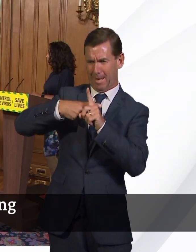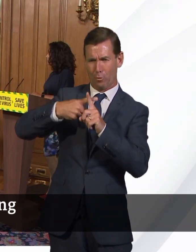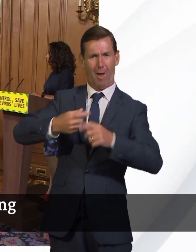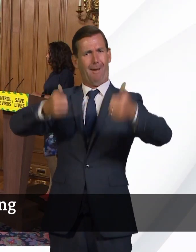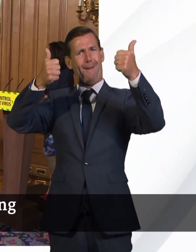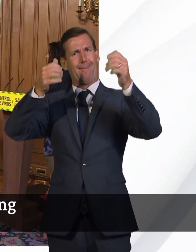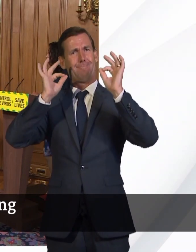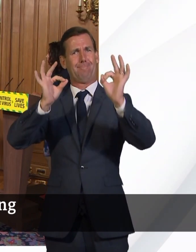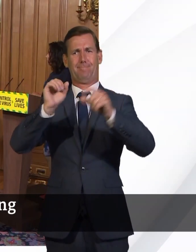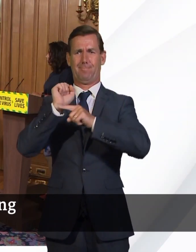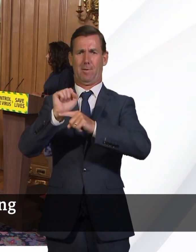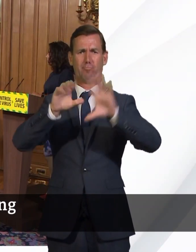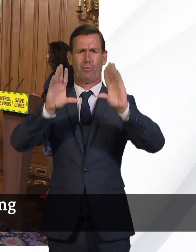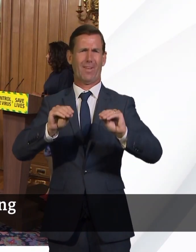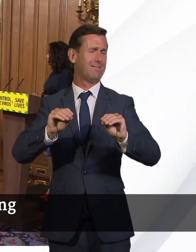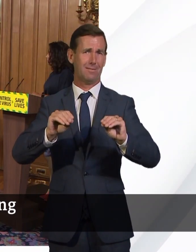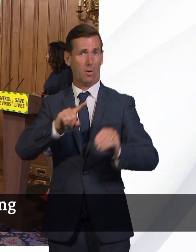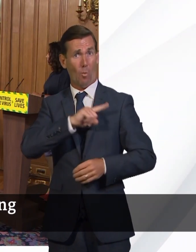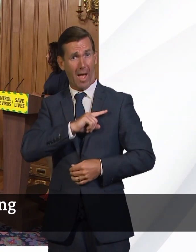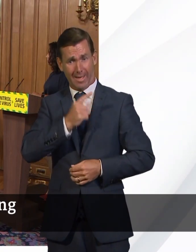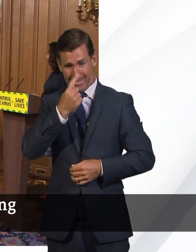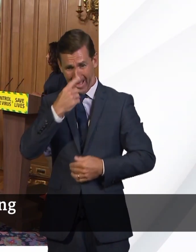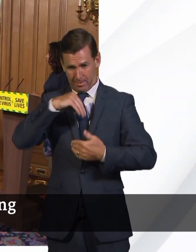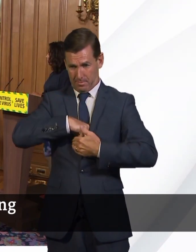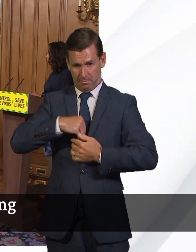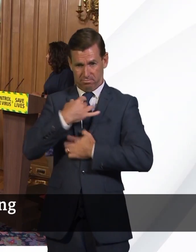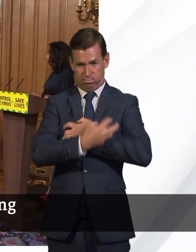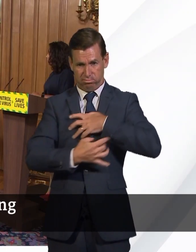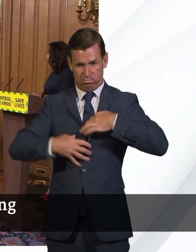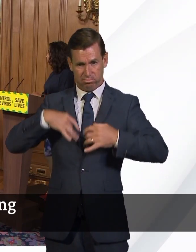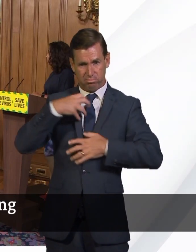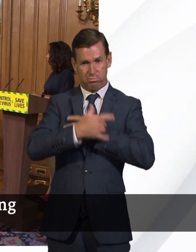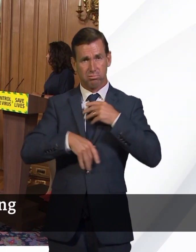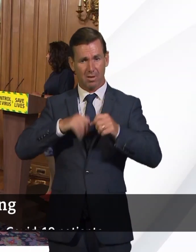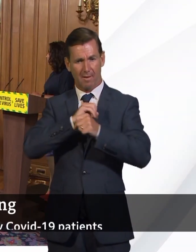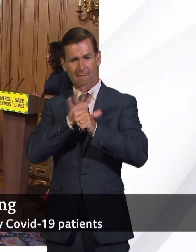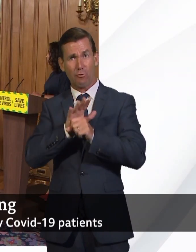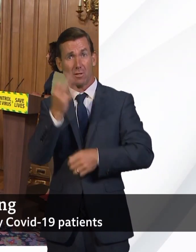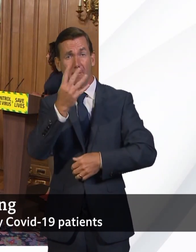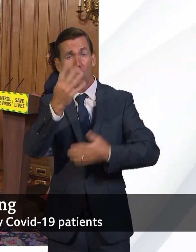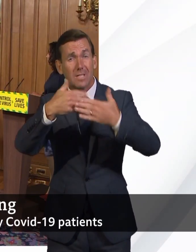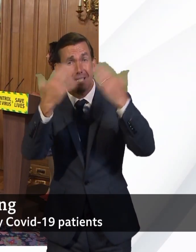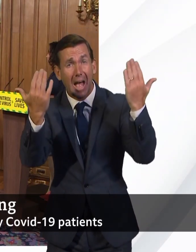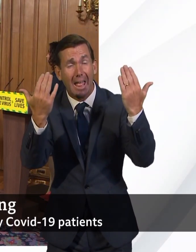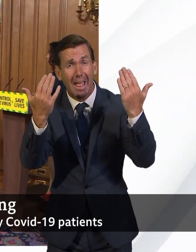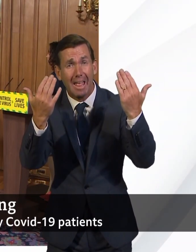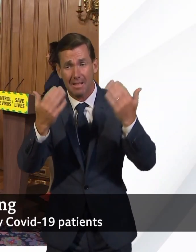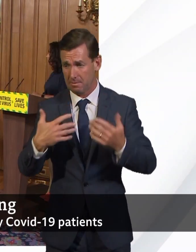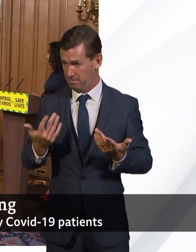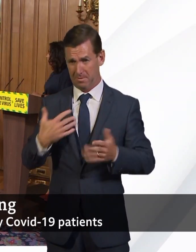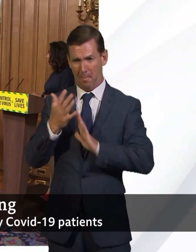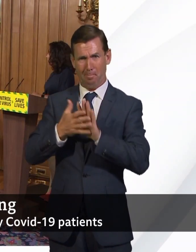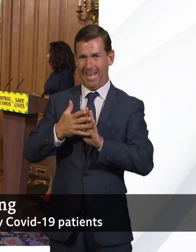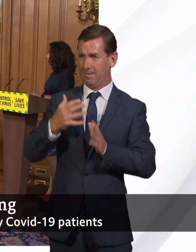scientific prevention. If you have an incubation period up to 14 days, the chances of you finding somebody with that temperature on the minute that they walk through